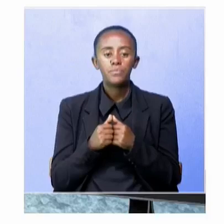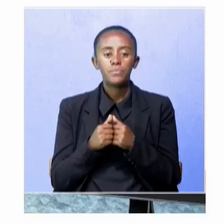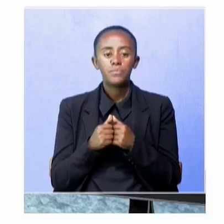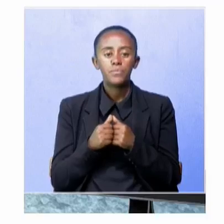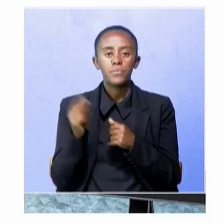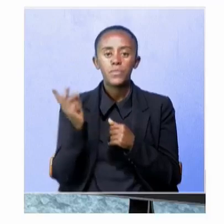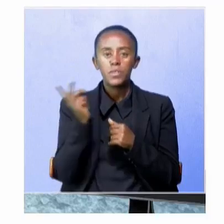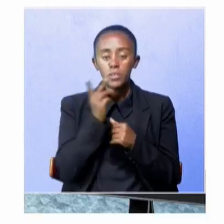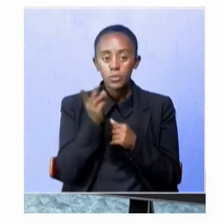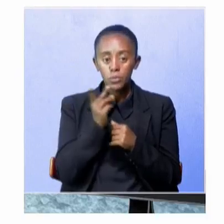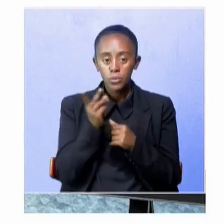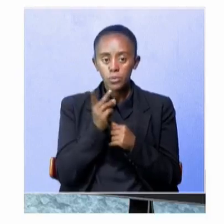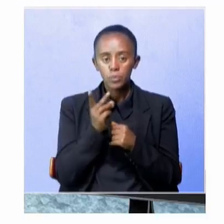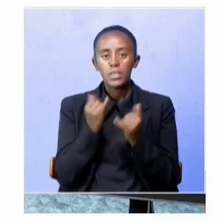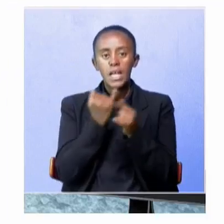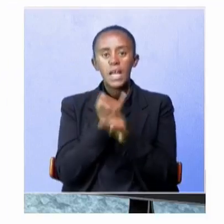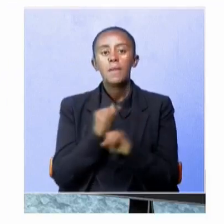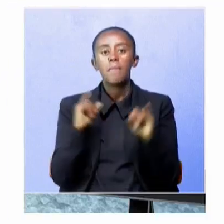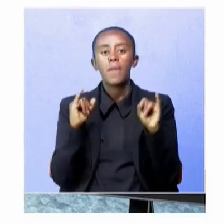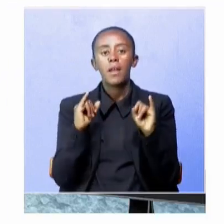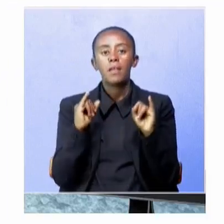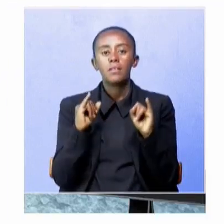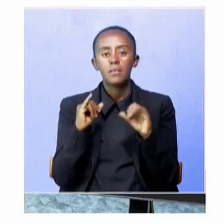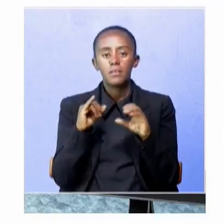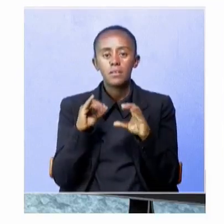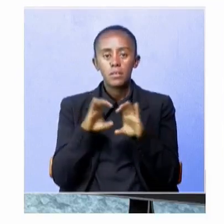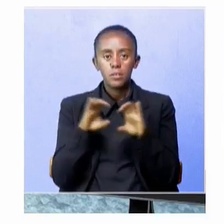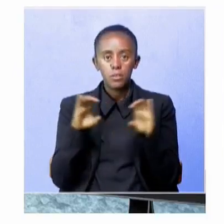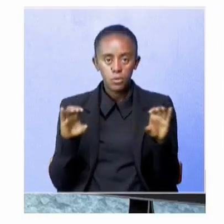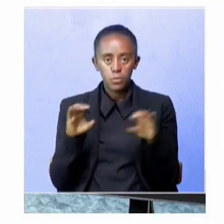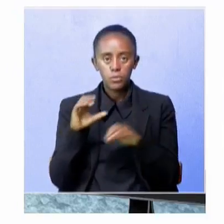two independent